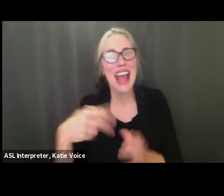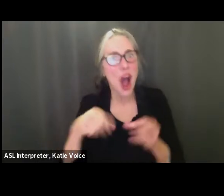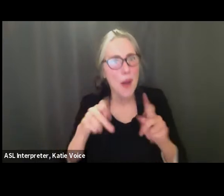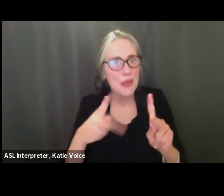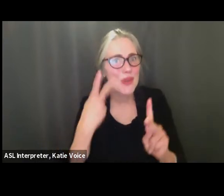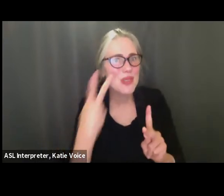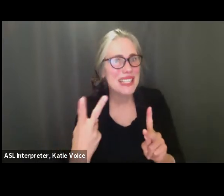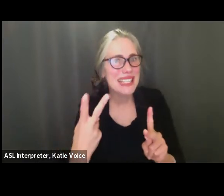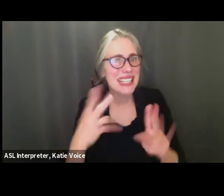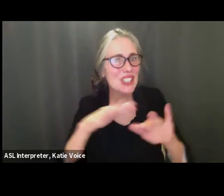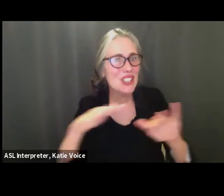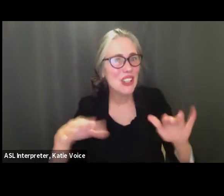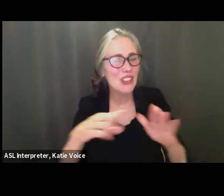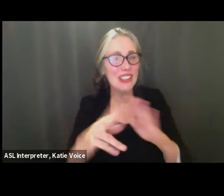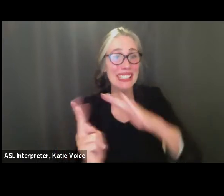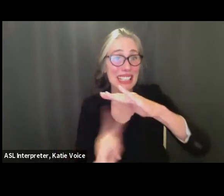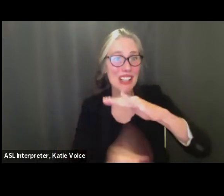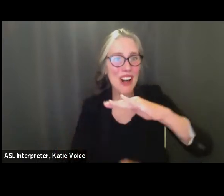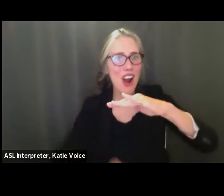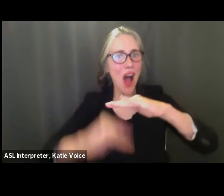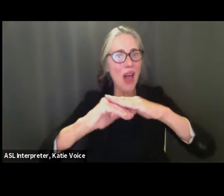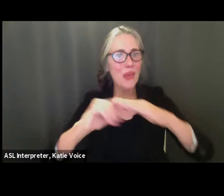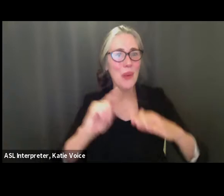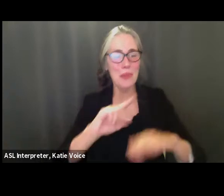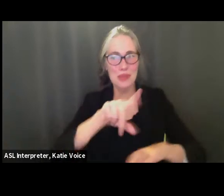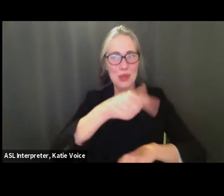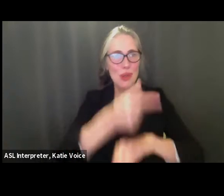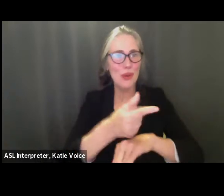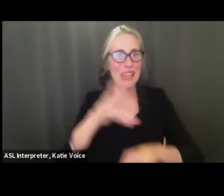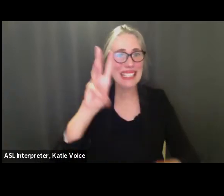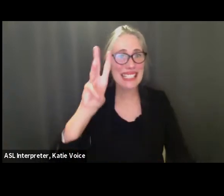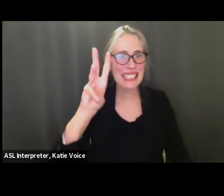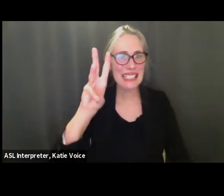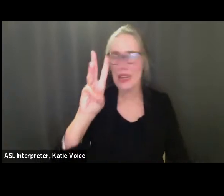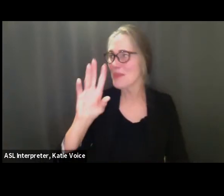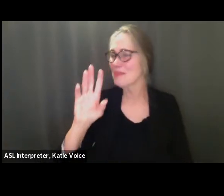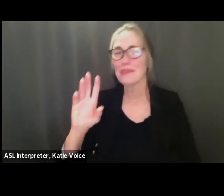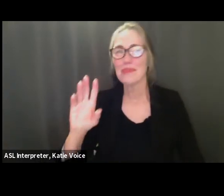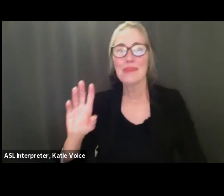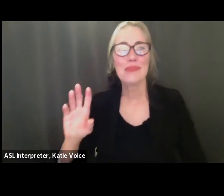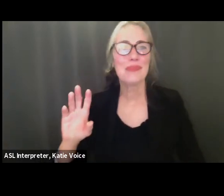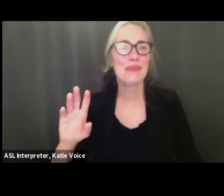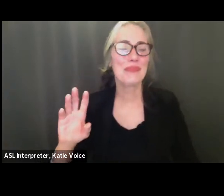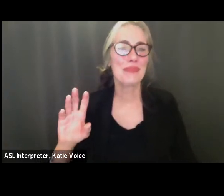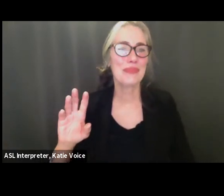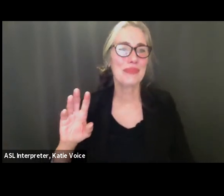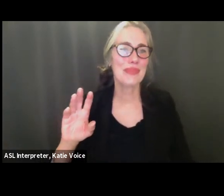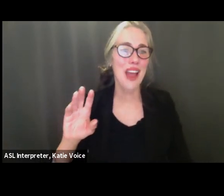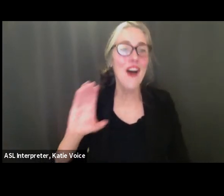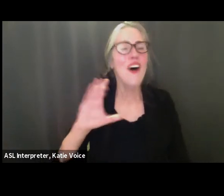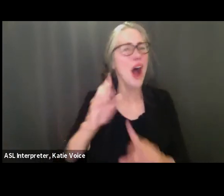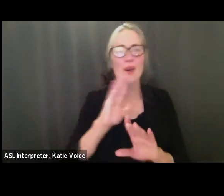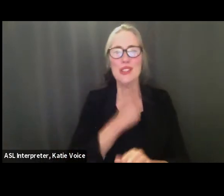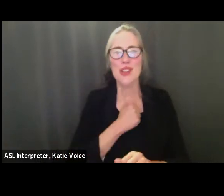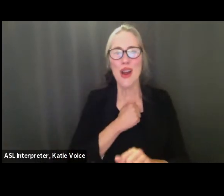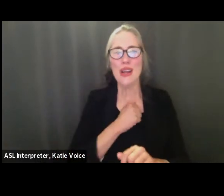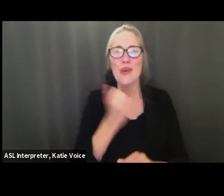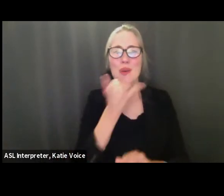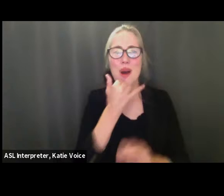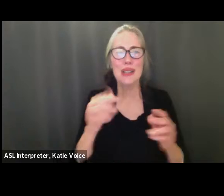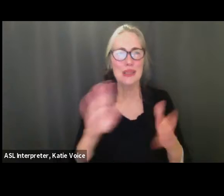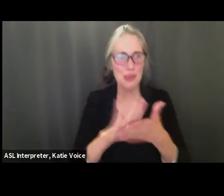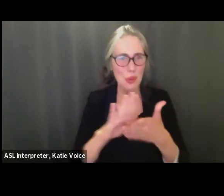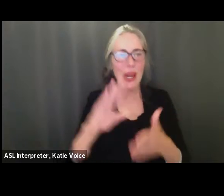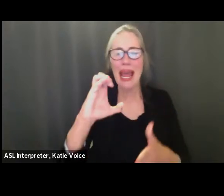kindergartners up to the sixth graders. Cleveland. Oh, I'm sorry, of Cleveland. I had actually